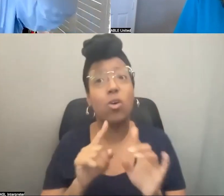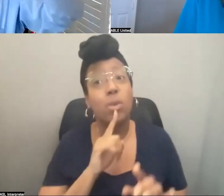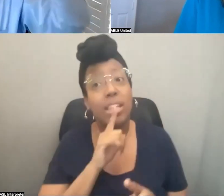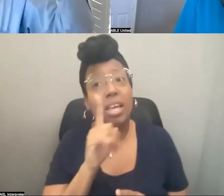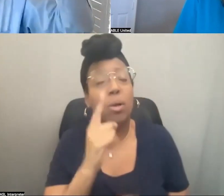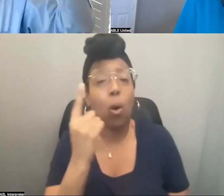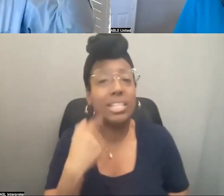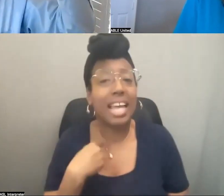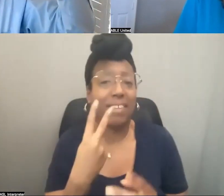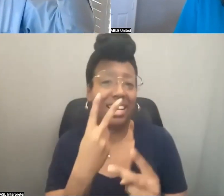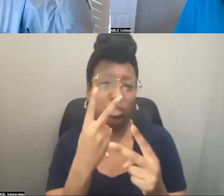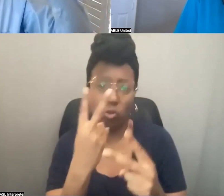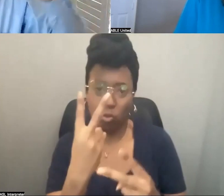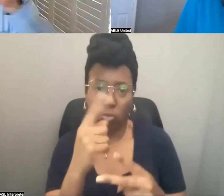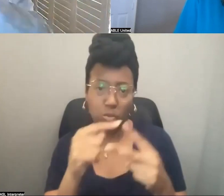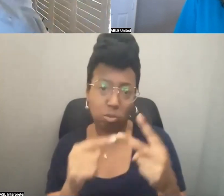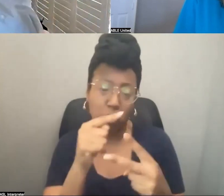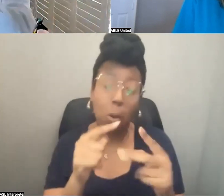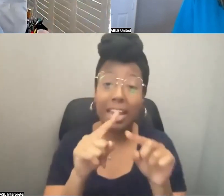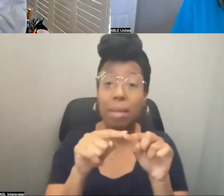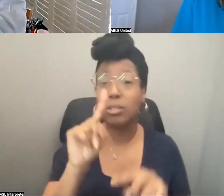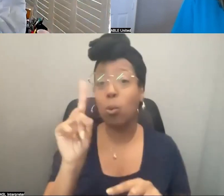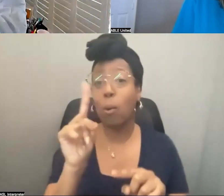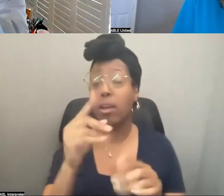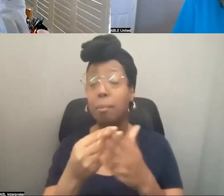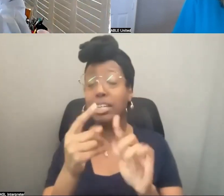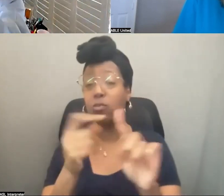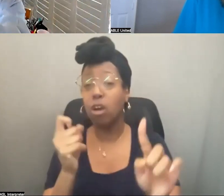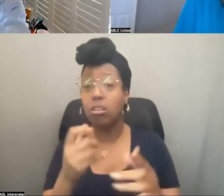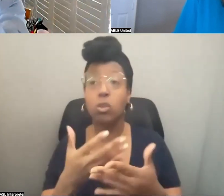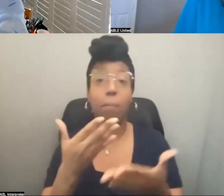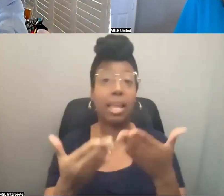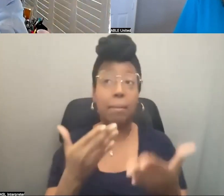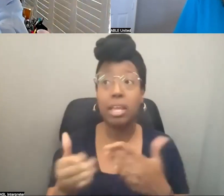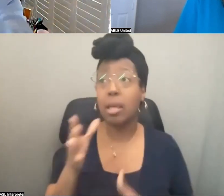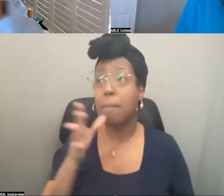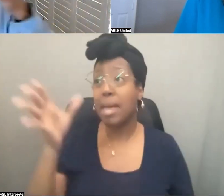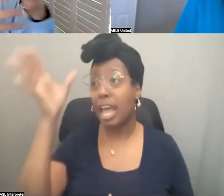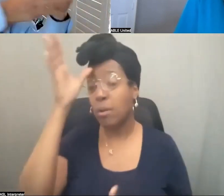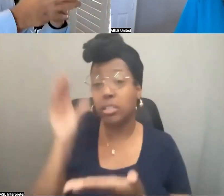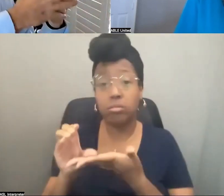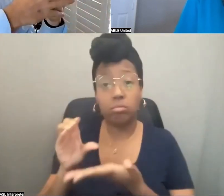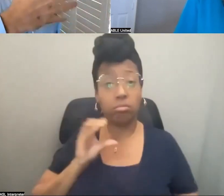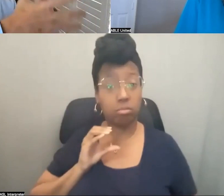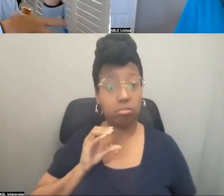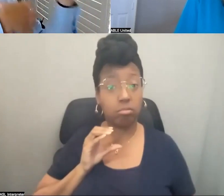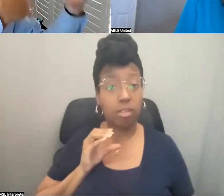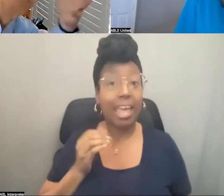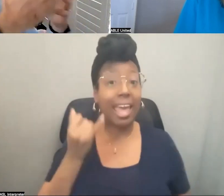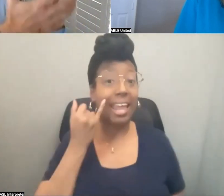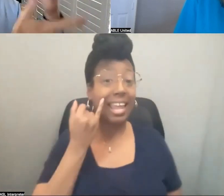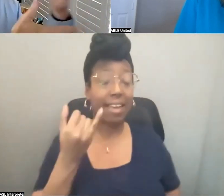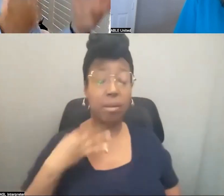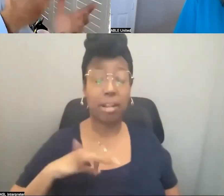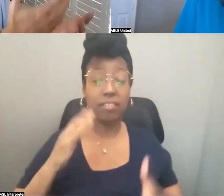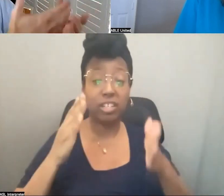because remember, it depends on the source of the funds. So we might have inherited funds that the parents have left. And if the beneficiary ever